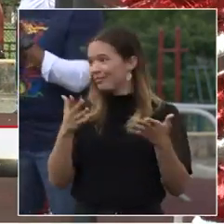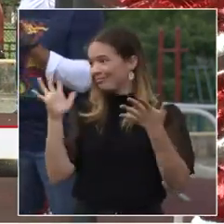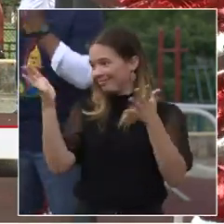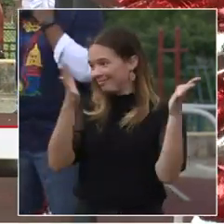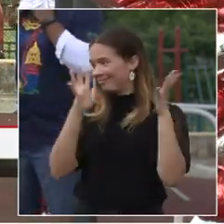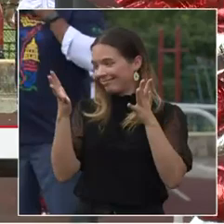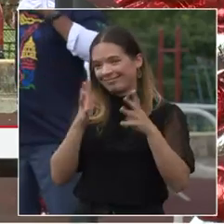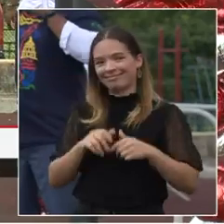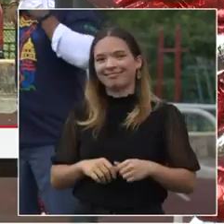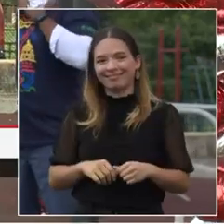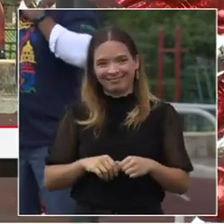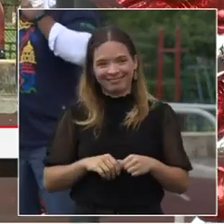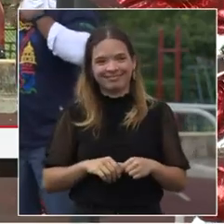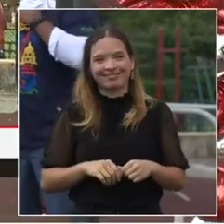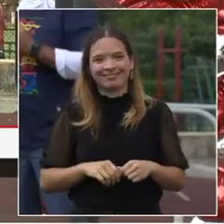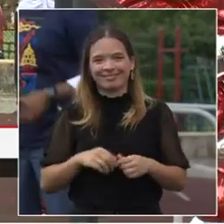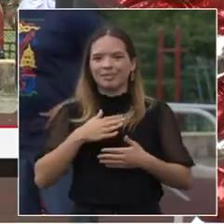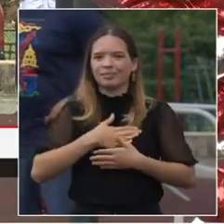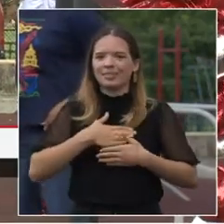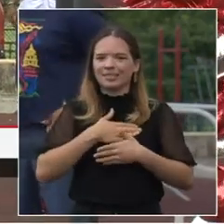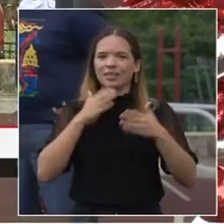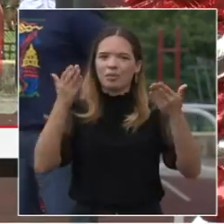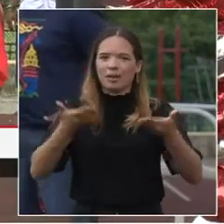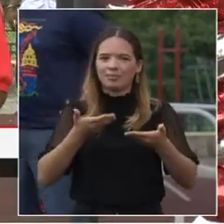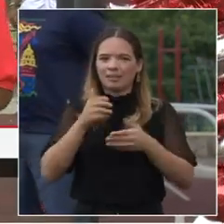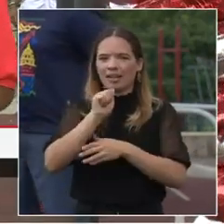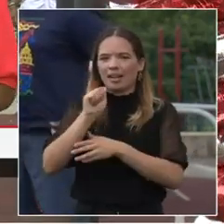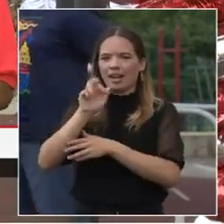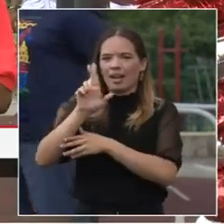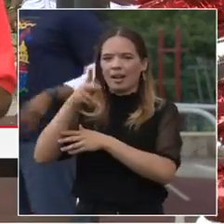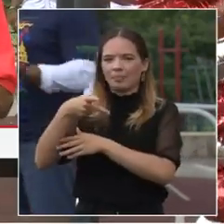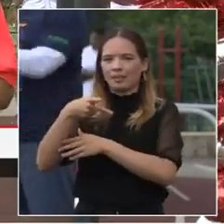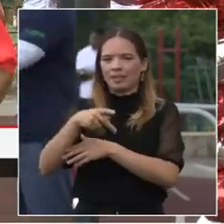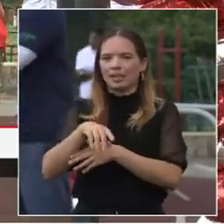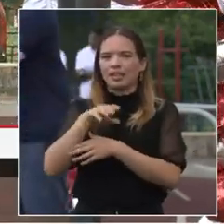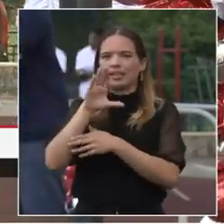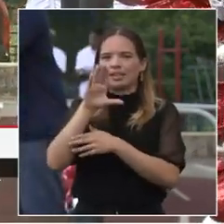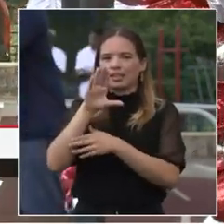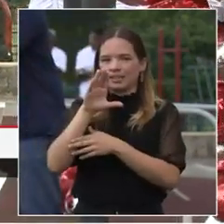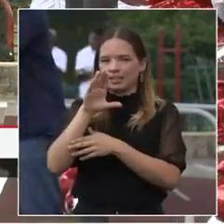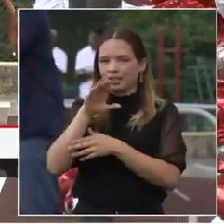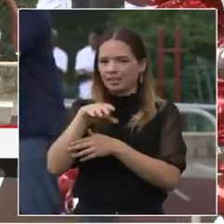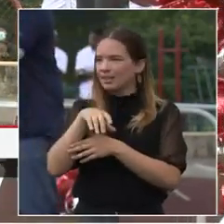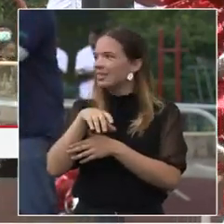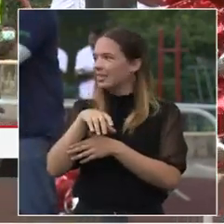And so everyone, please welcome AARP CEO, Ms. Joanne Jenkins.